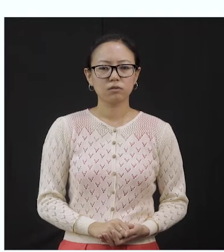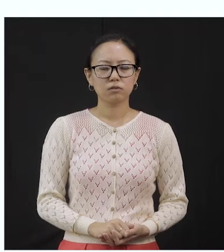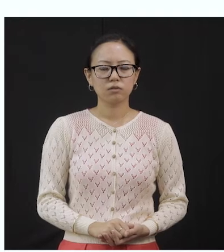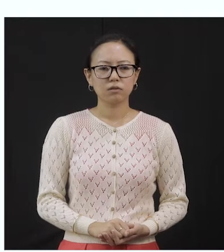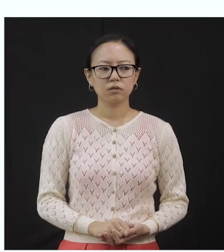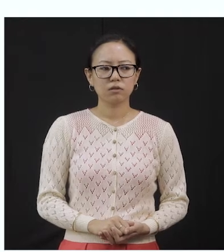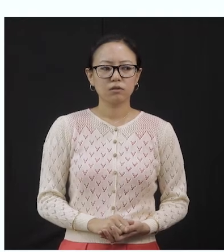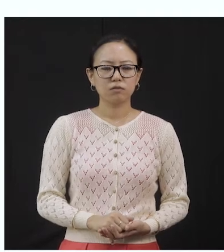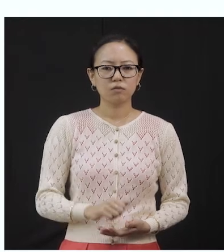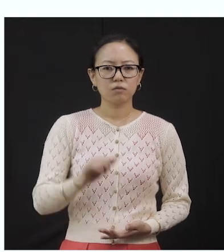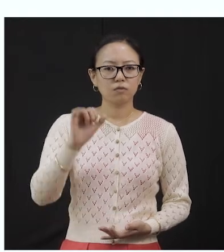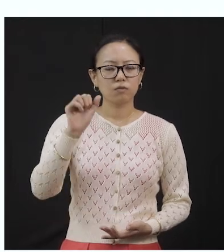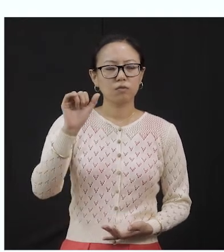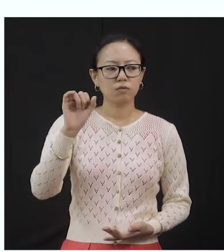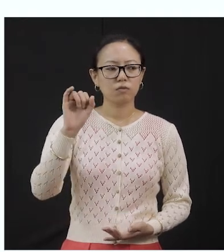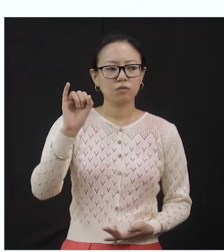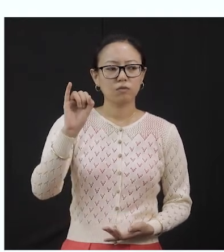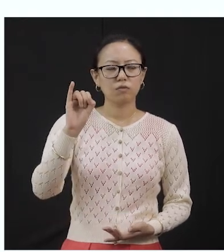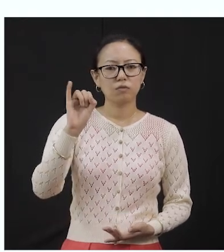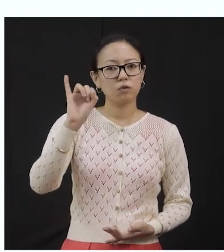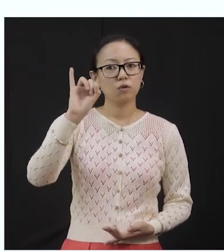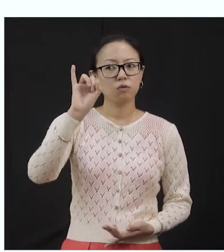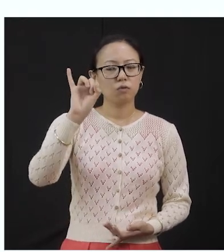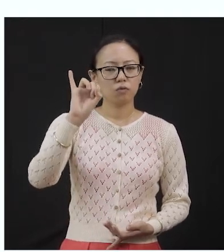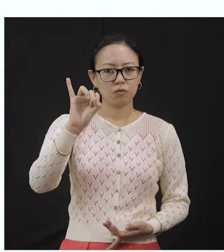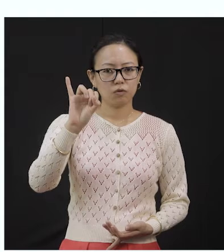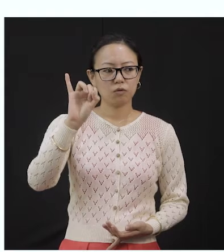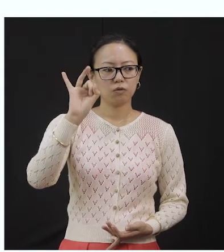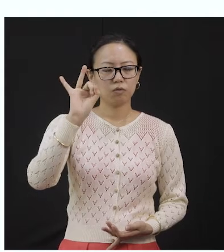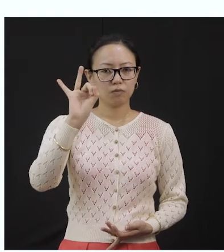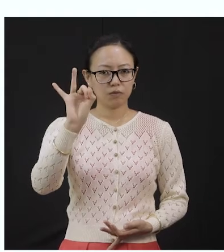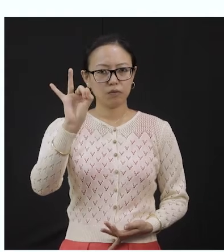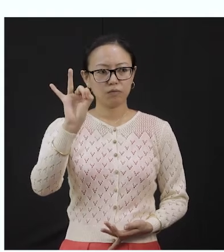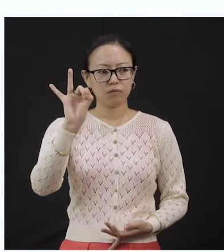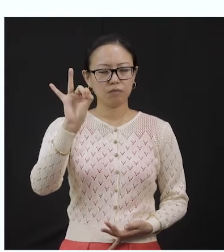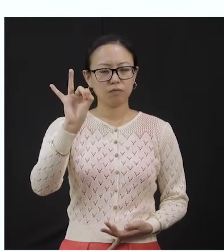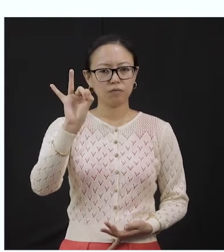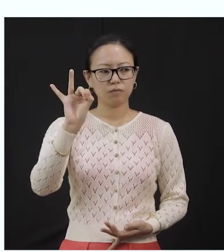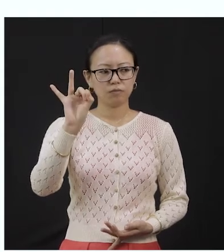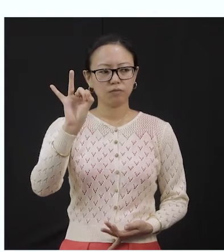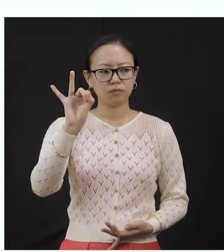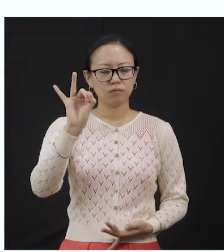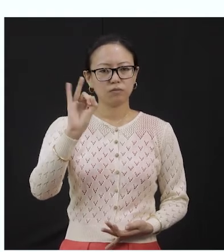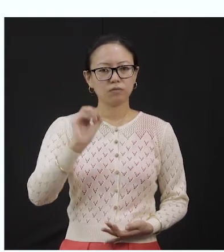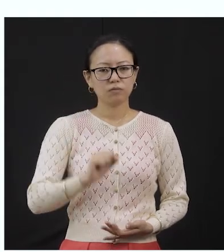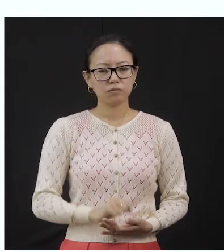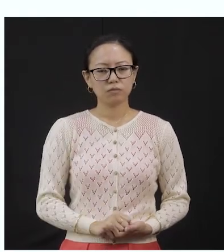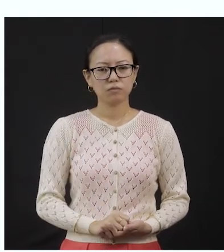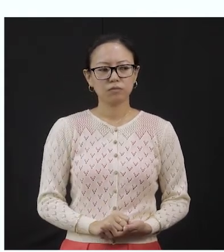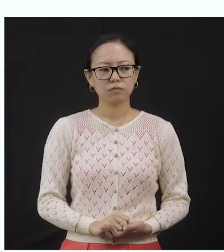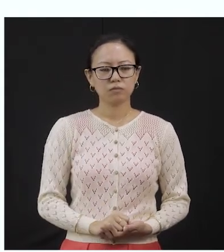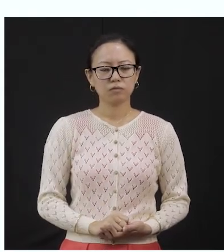counting from 4, 5. Okay? Start counting from 4, the next number